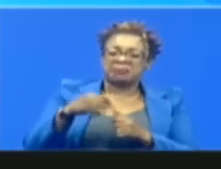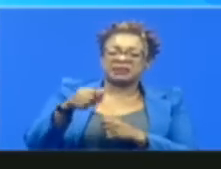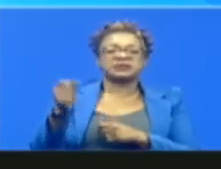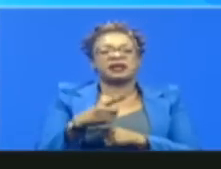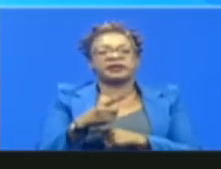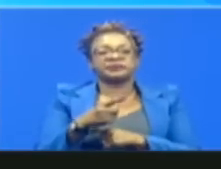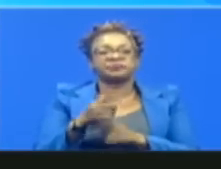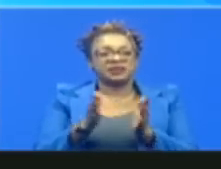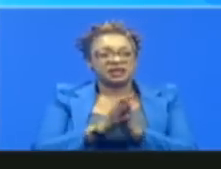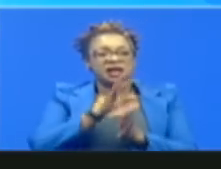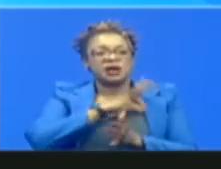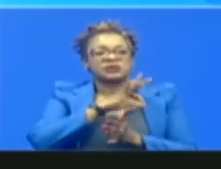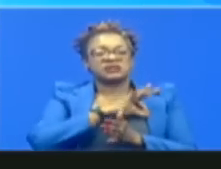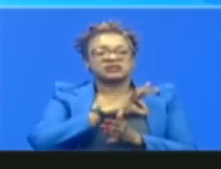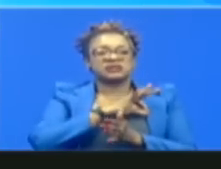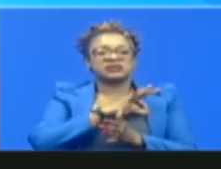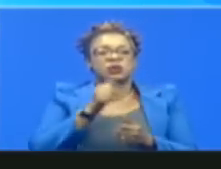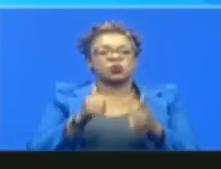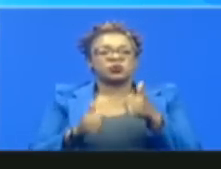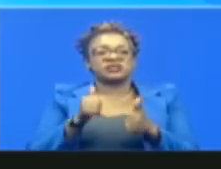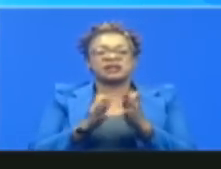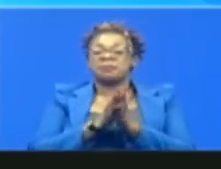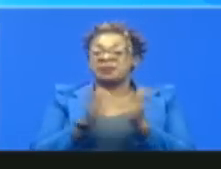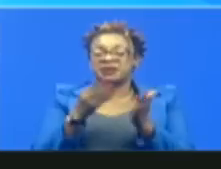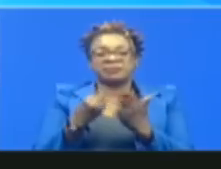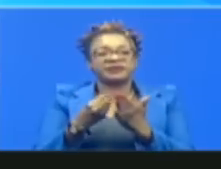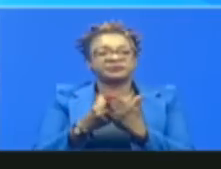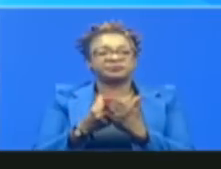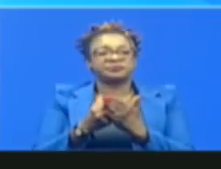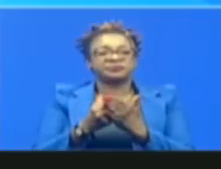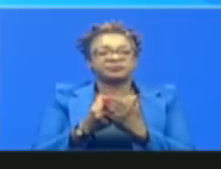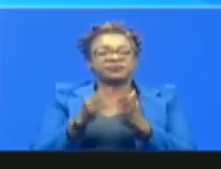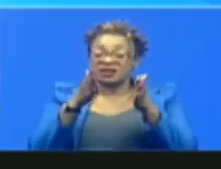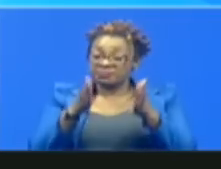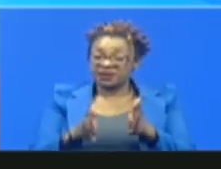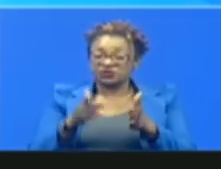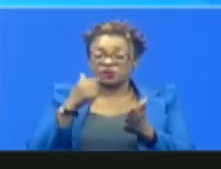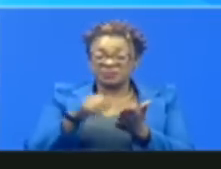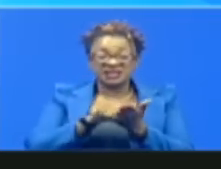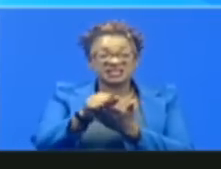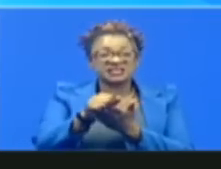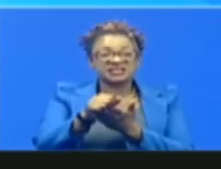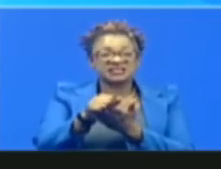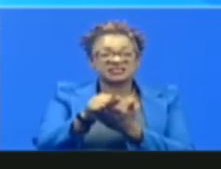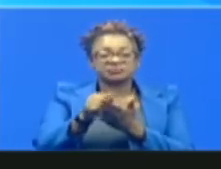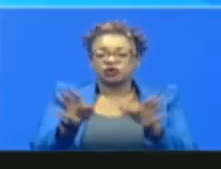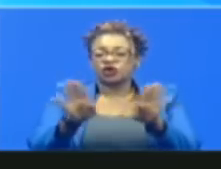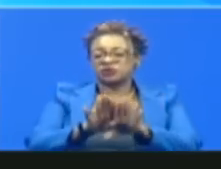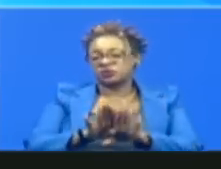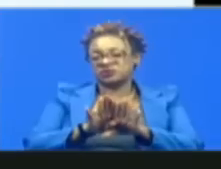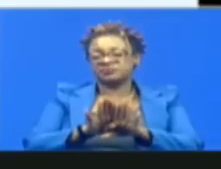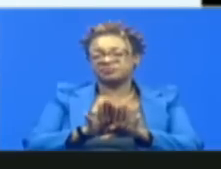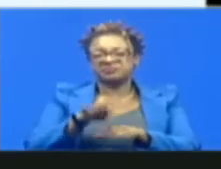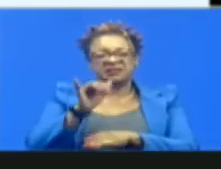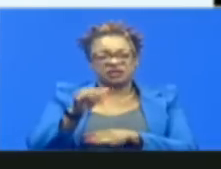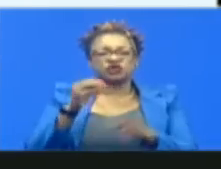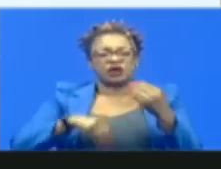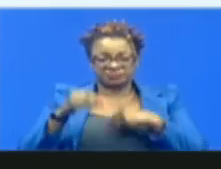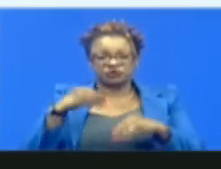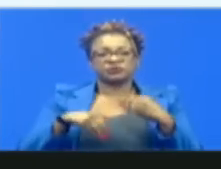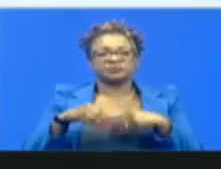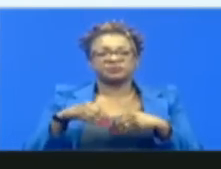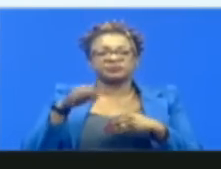and allowances, which is public money. And the person who's been gazetted is locked out. So that is corruption.